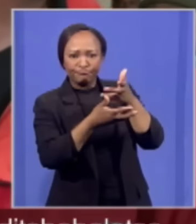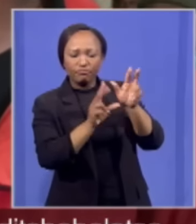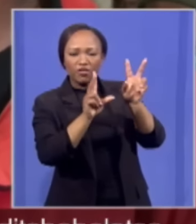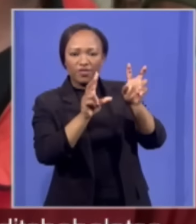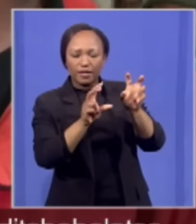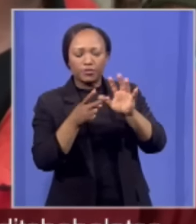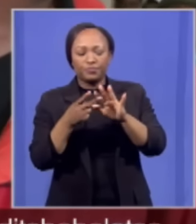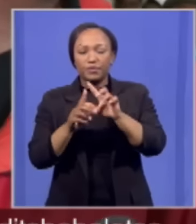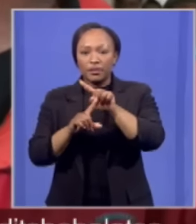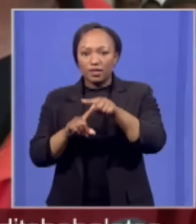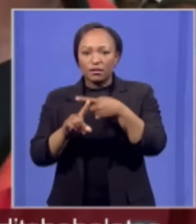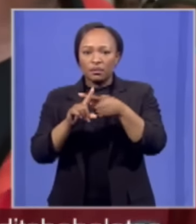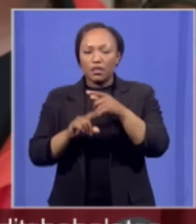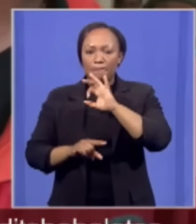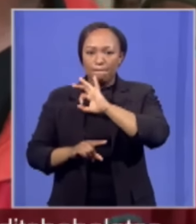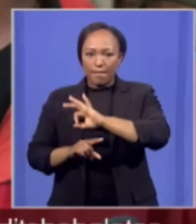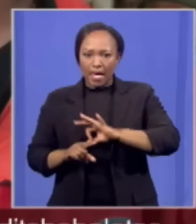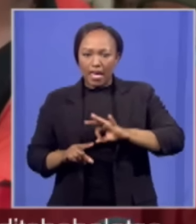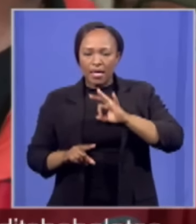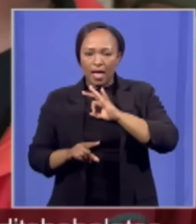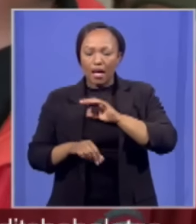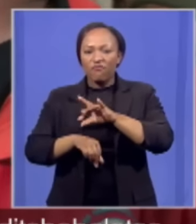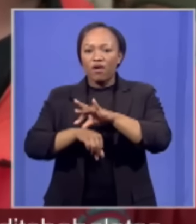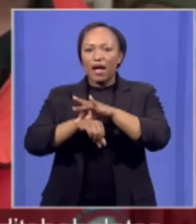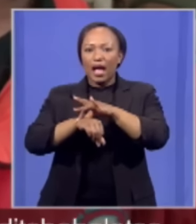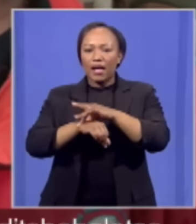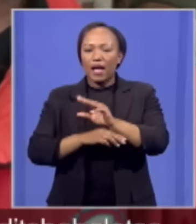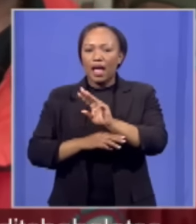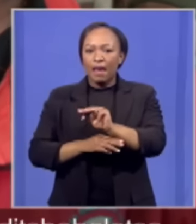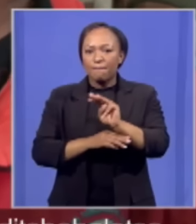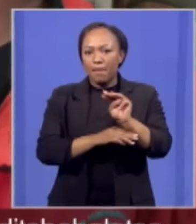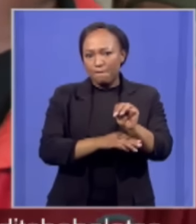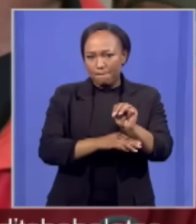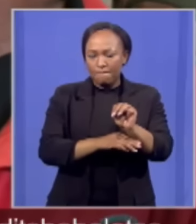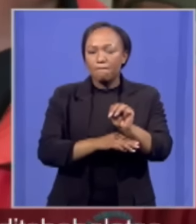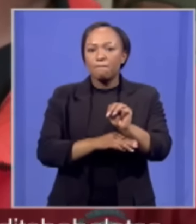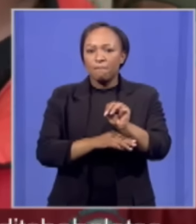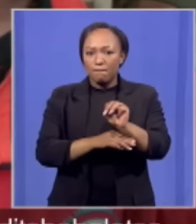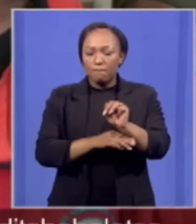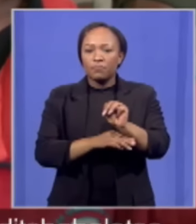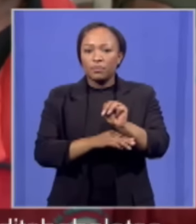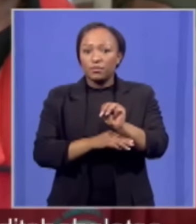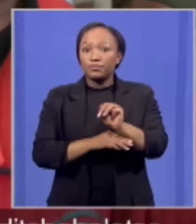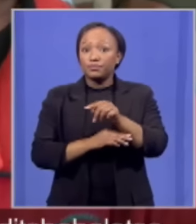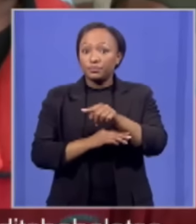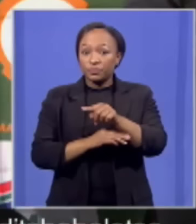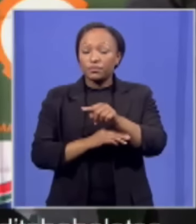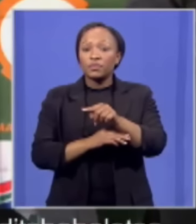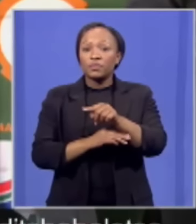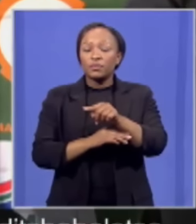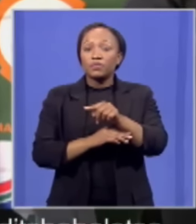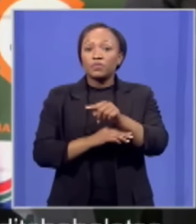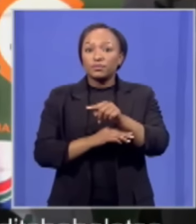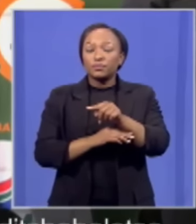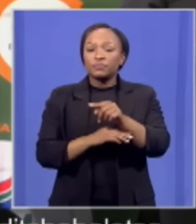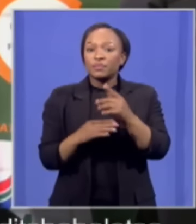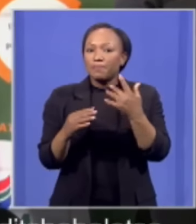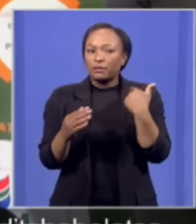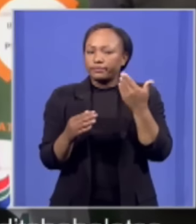to the executive mayor of Ngaka Mudiri Mulema and the MM. Khabadira Sepe. Tona